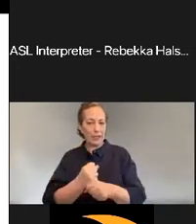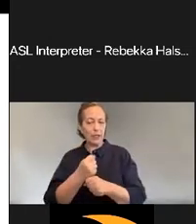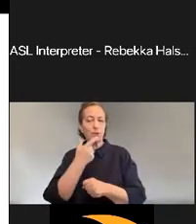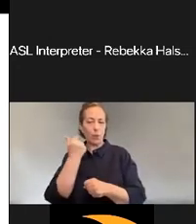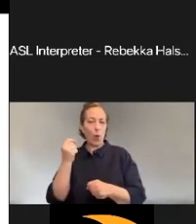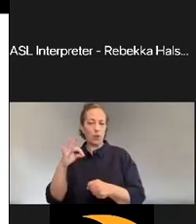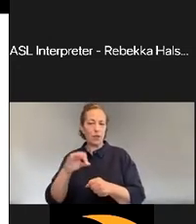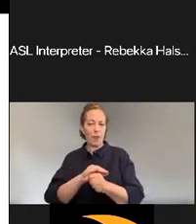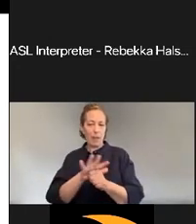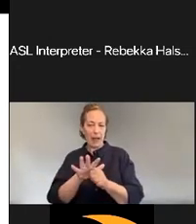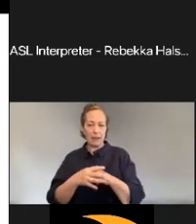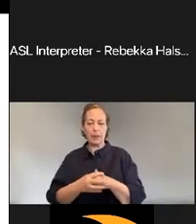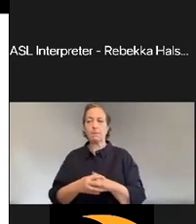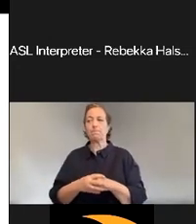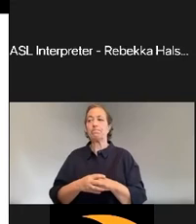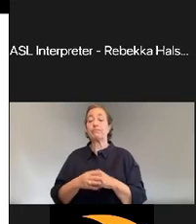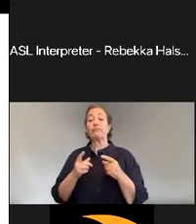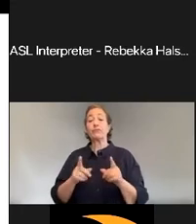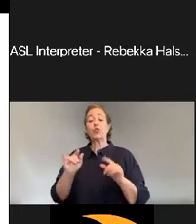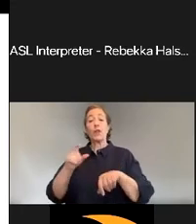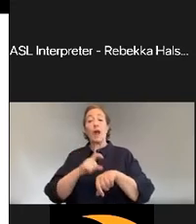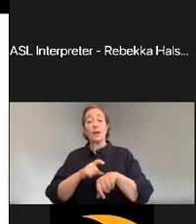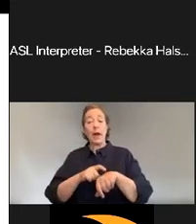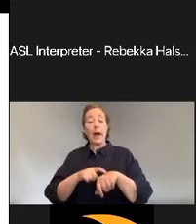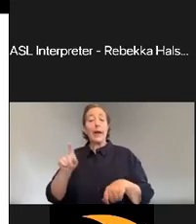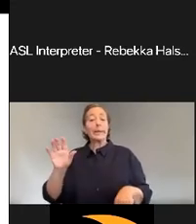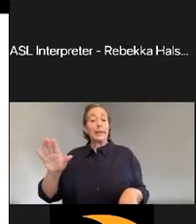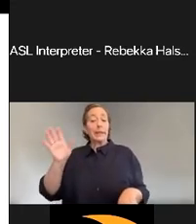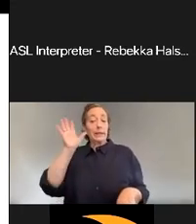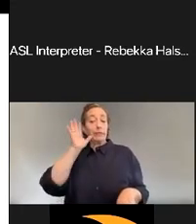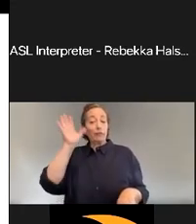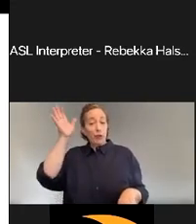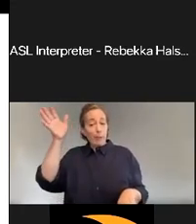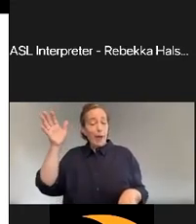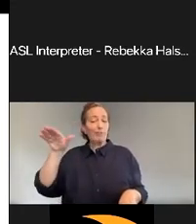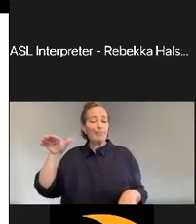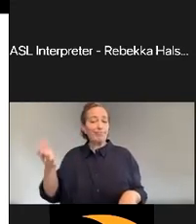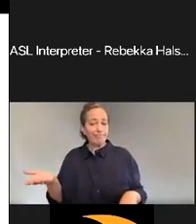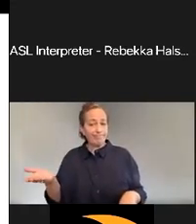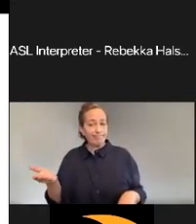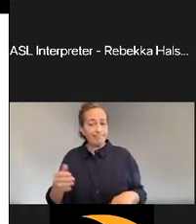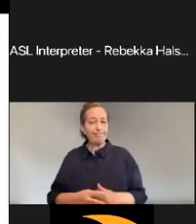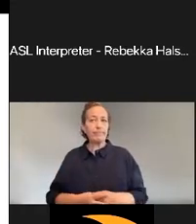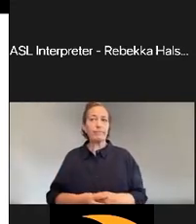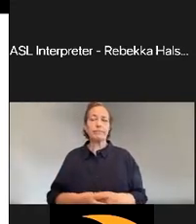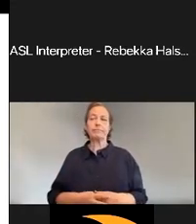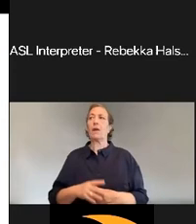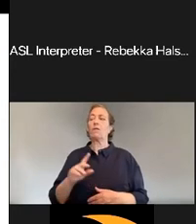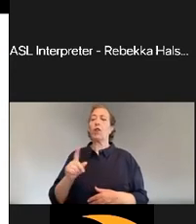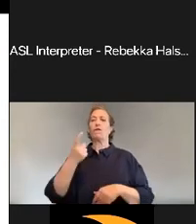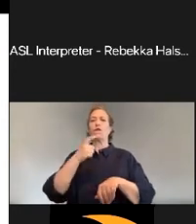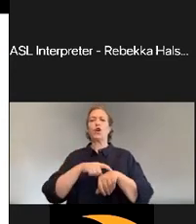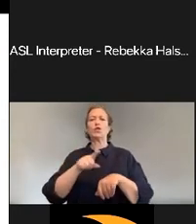pandemic. During that time, he experienced the loss of a grandparent to COVID-19. For the first time, he's developed